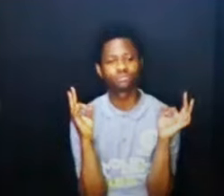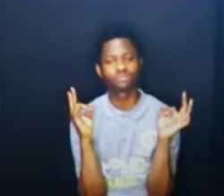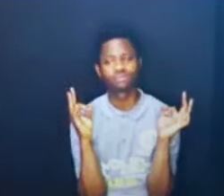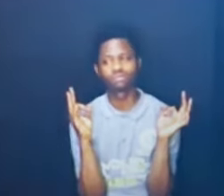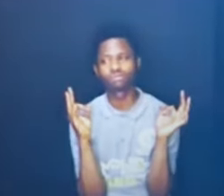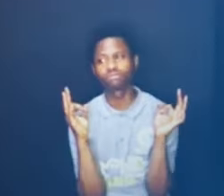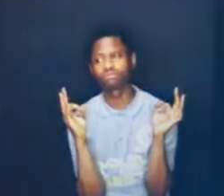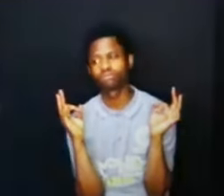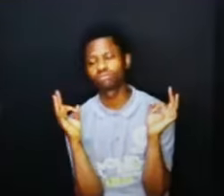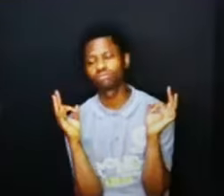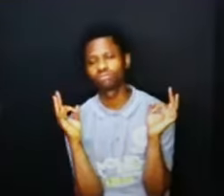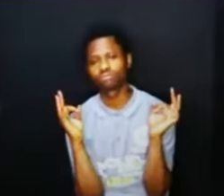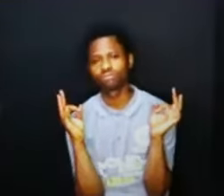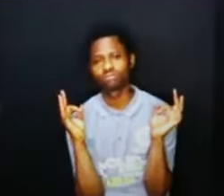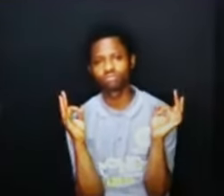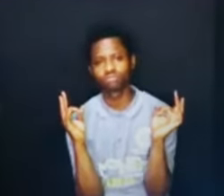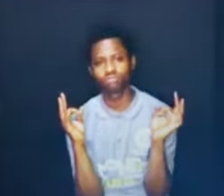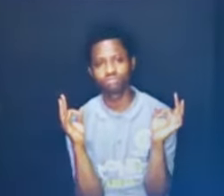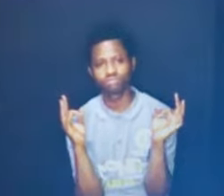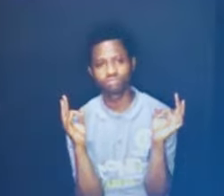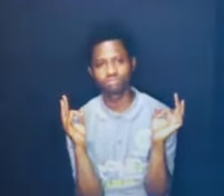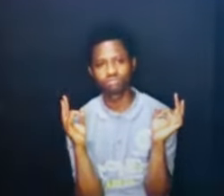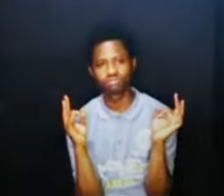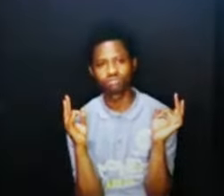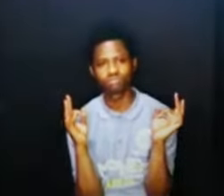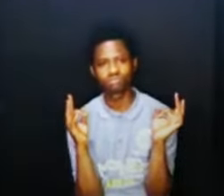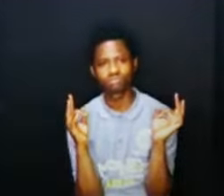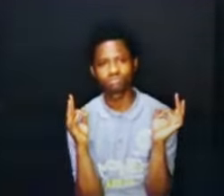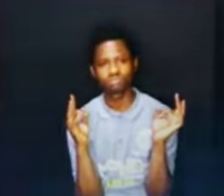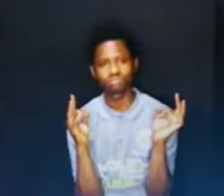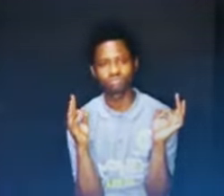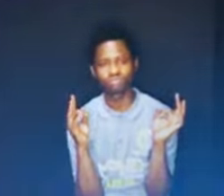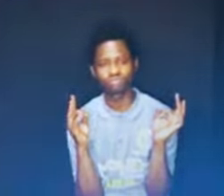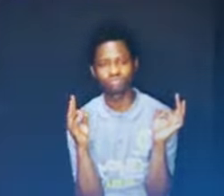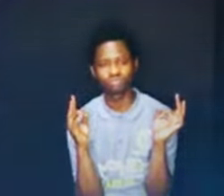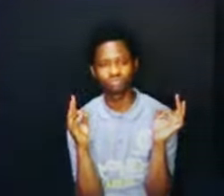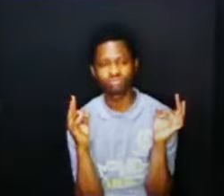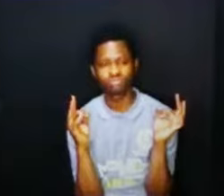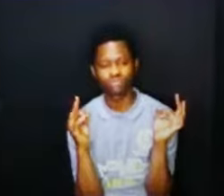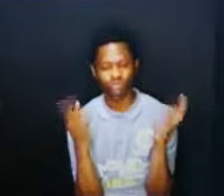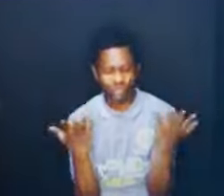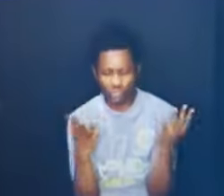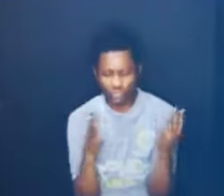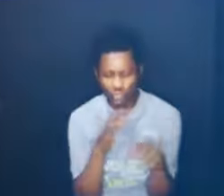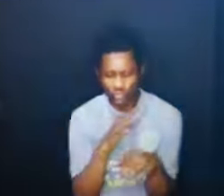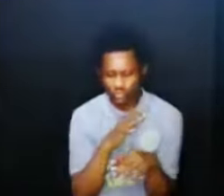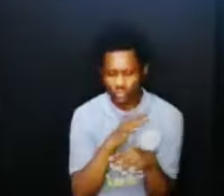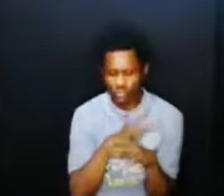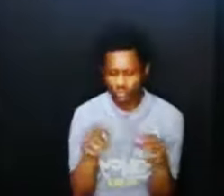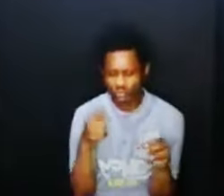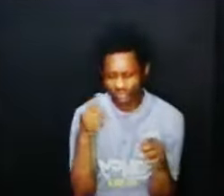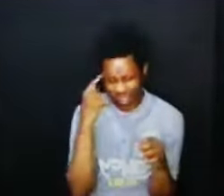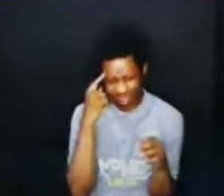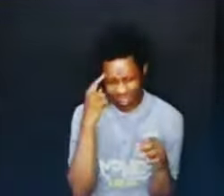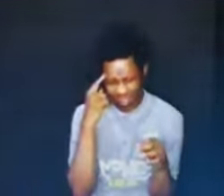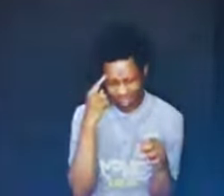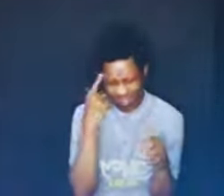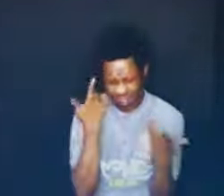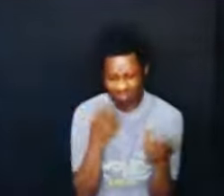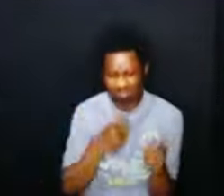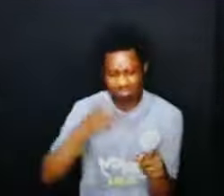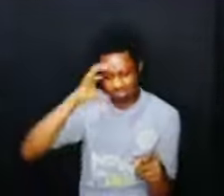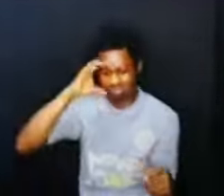capria. So don't think that I'm doing it to him. I don't care. Jesus says, you will